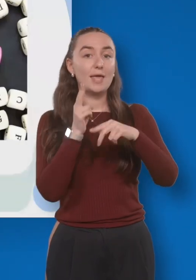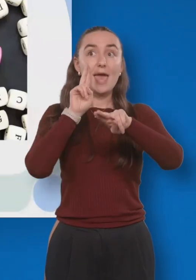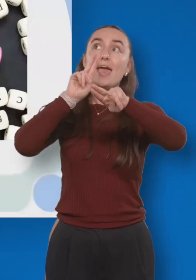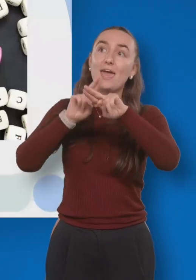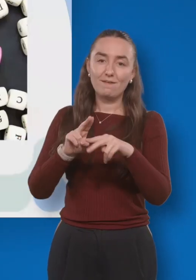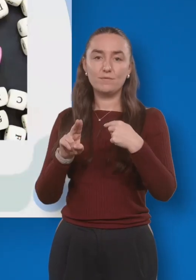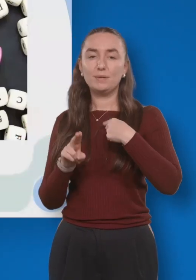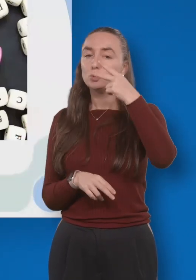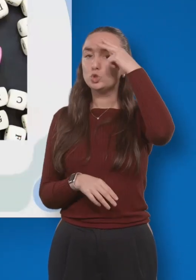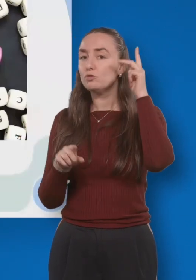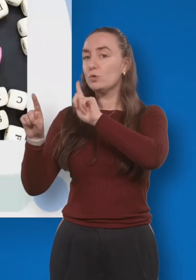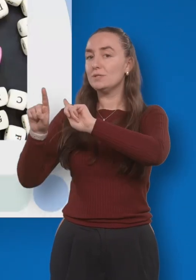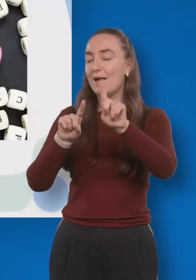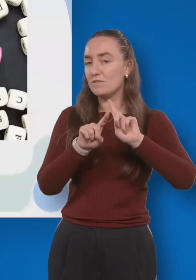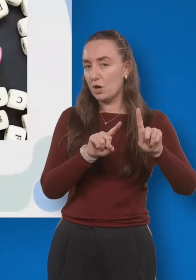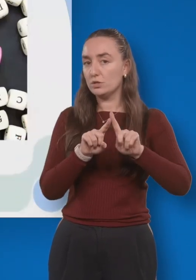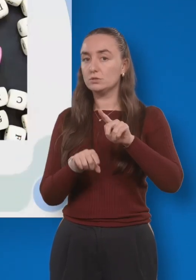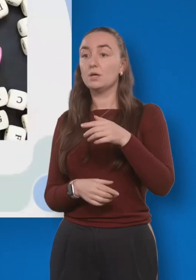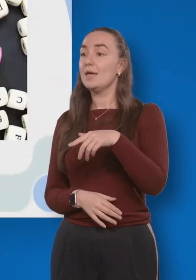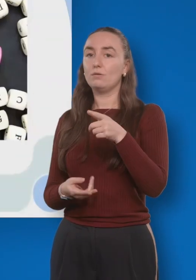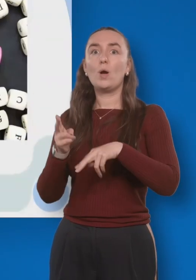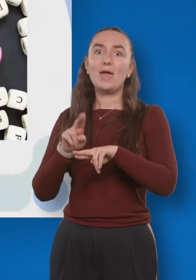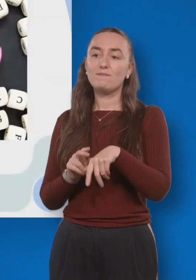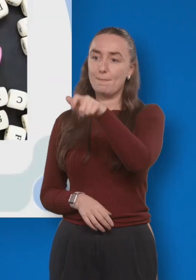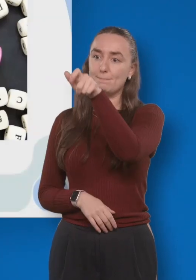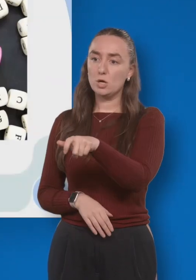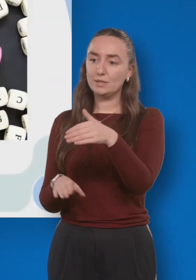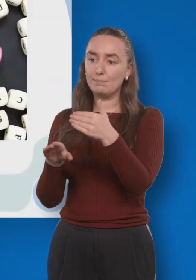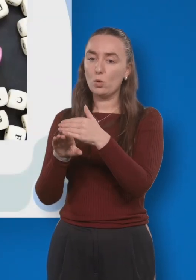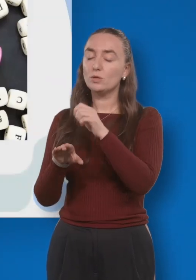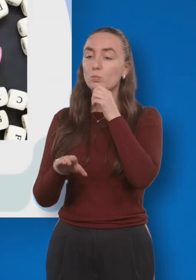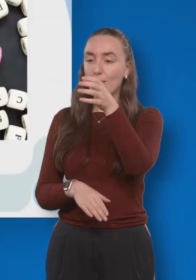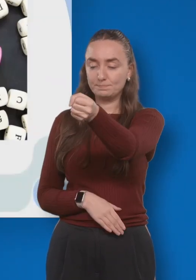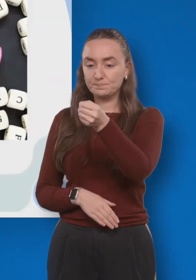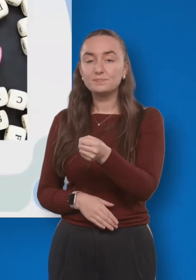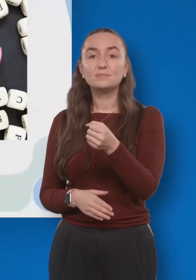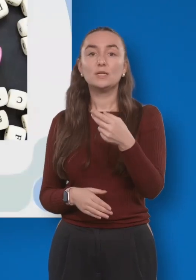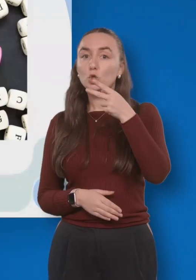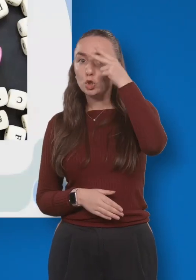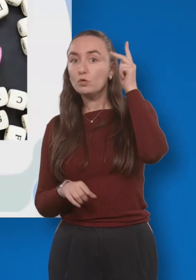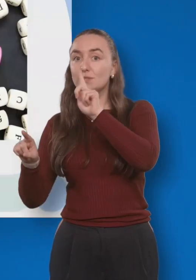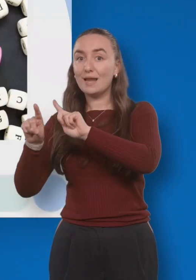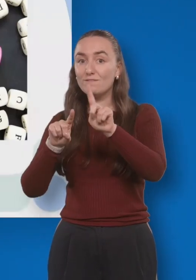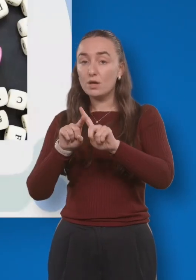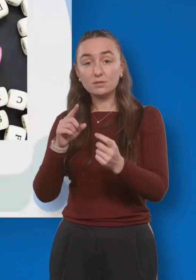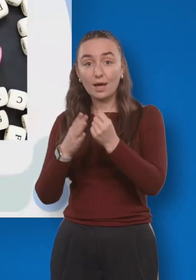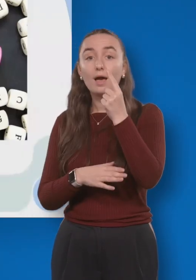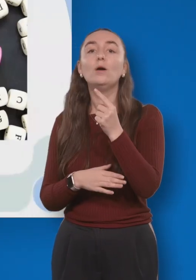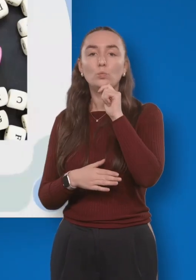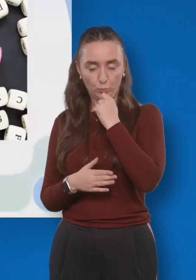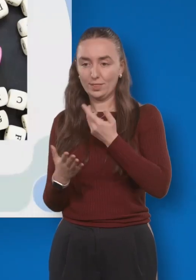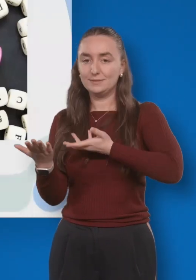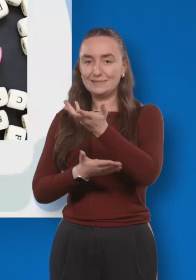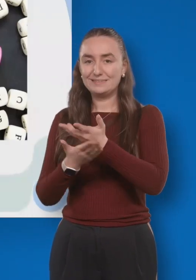example, if I recruit a neurodiverse, an employee that has neurodiversity, that we will then discuss accommodations